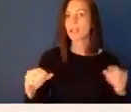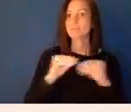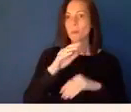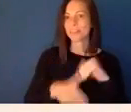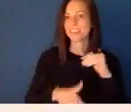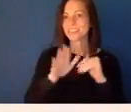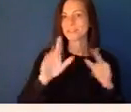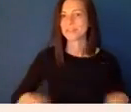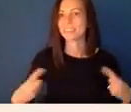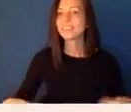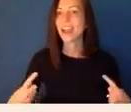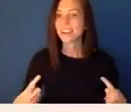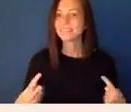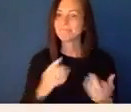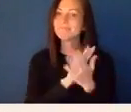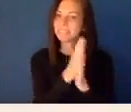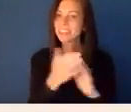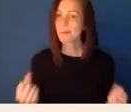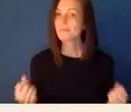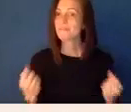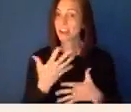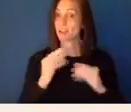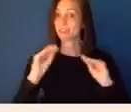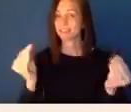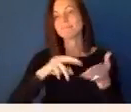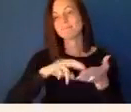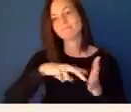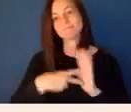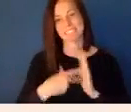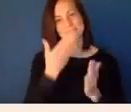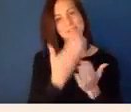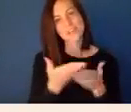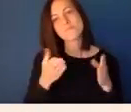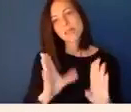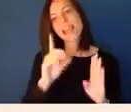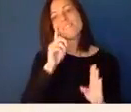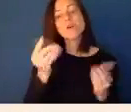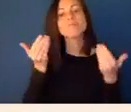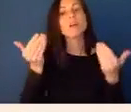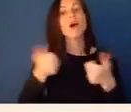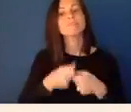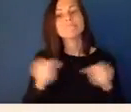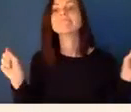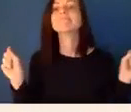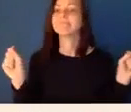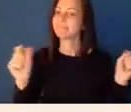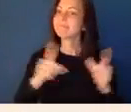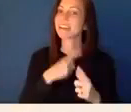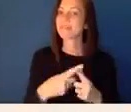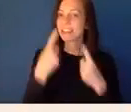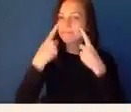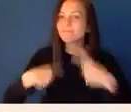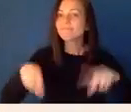becoming fearless is a great way to step out of your comfort zone and start achieving the dreams you really want to achieve.